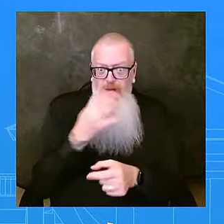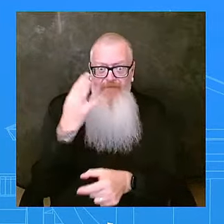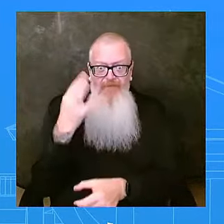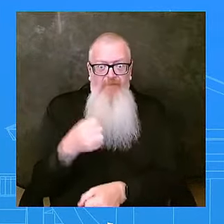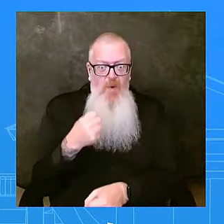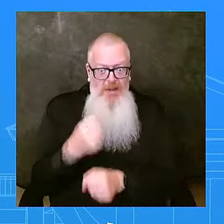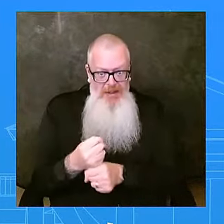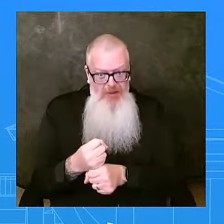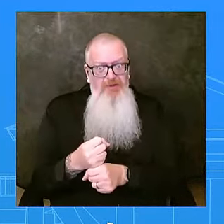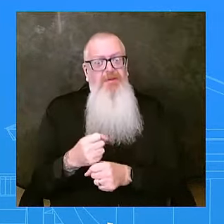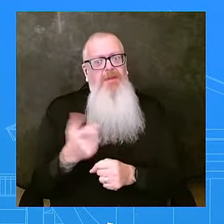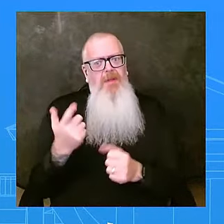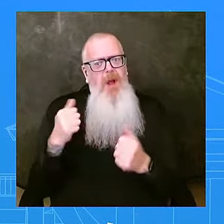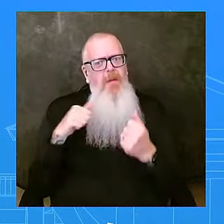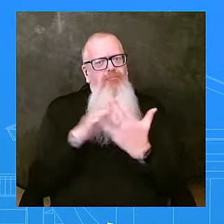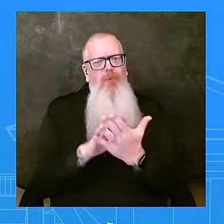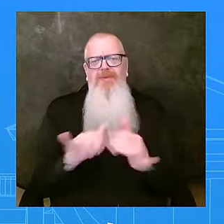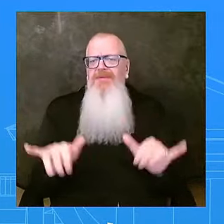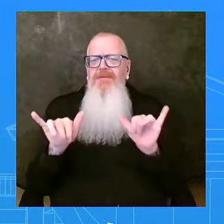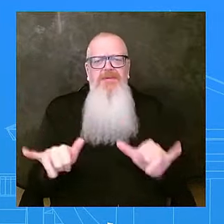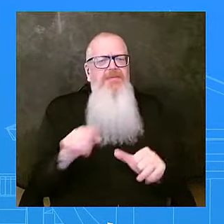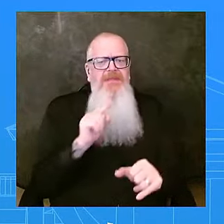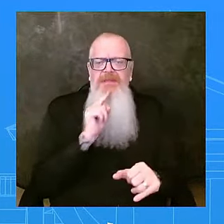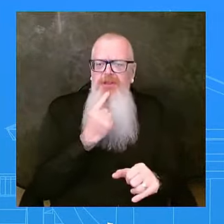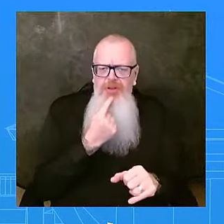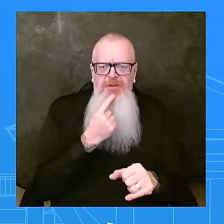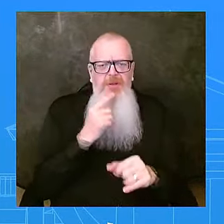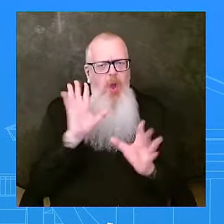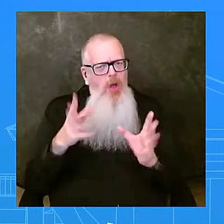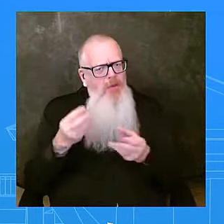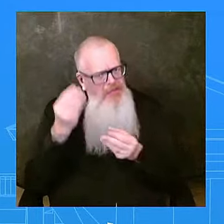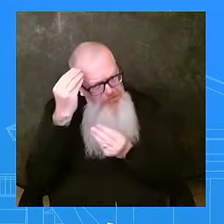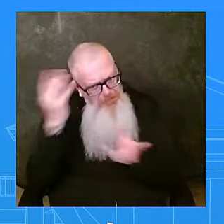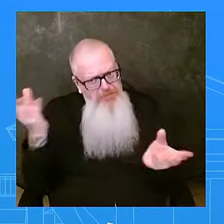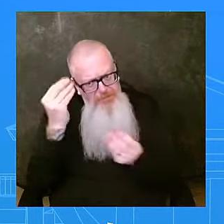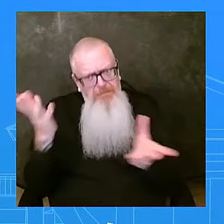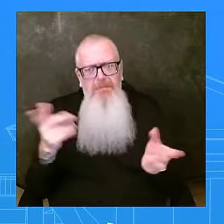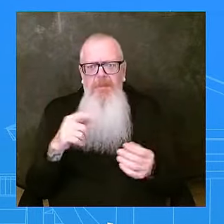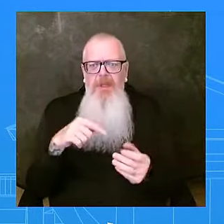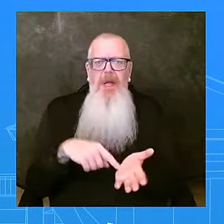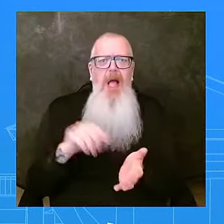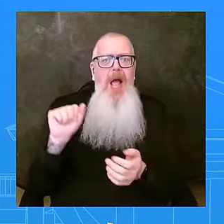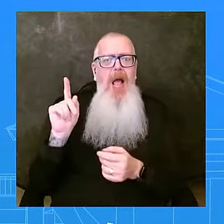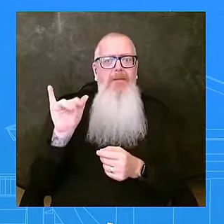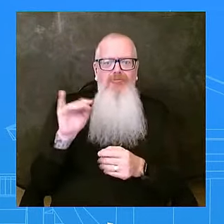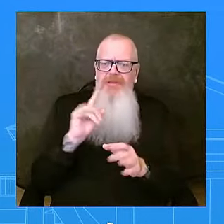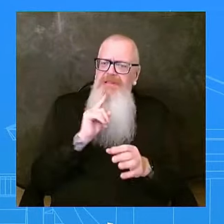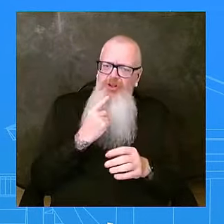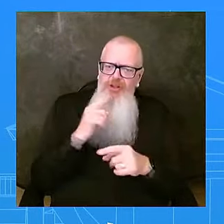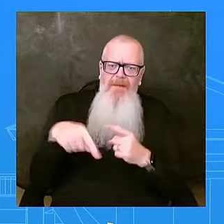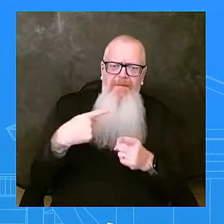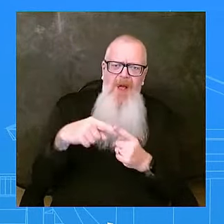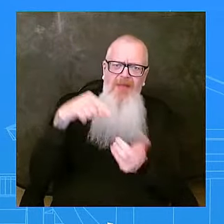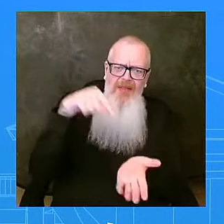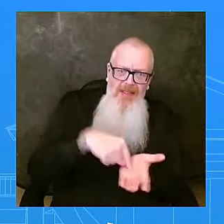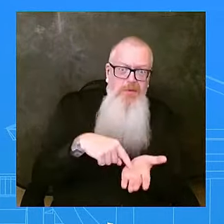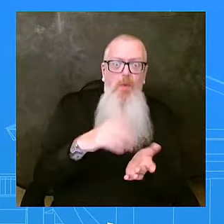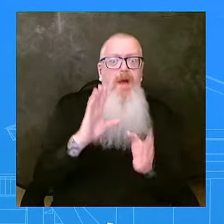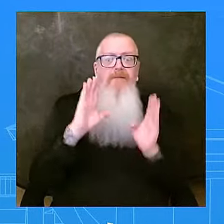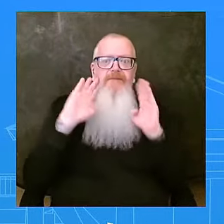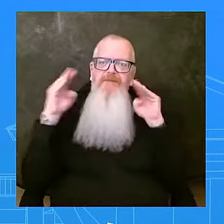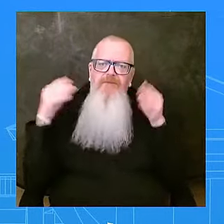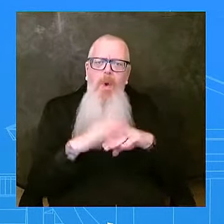does, everything that comes out of this administration, very seriously, because it's about the American people. It's not about him. And in order to